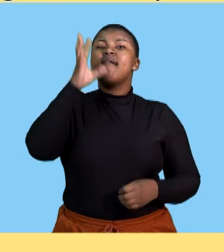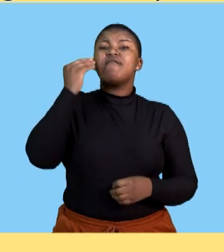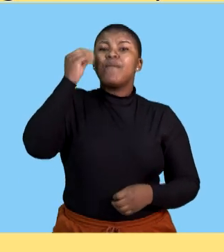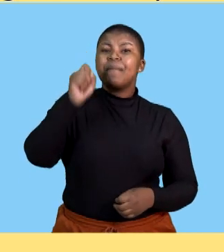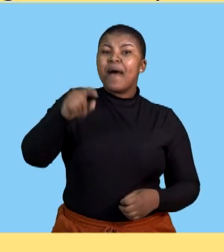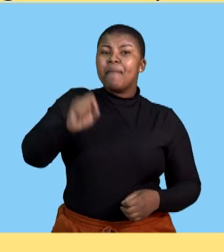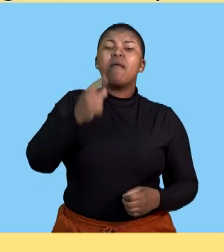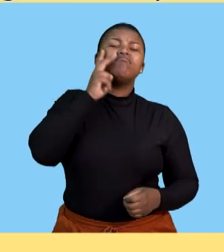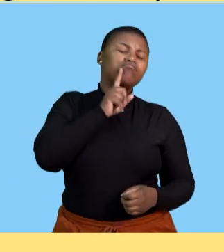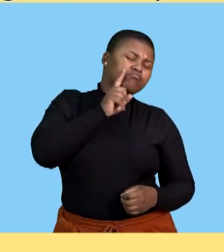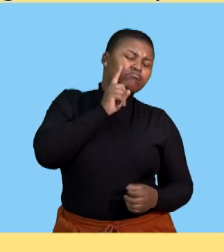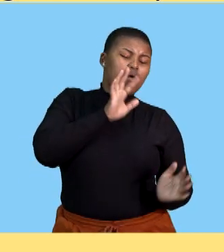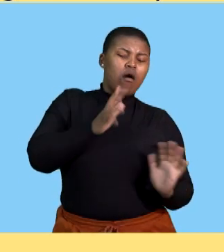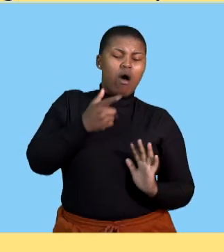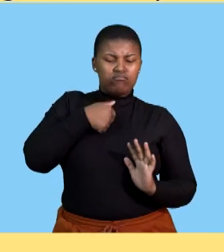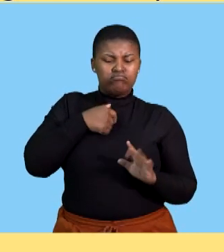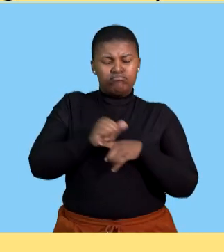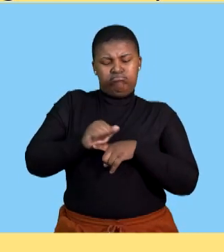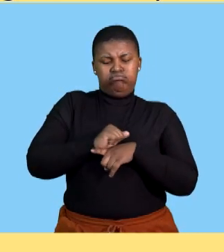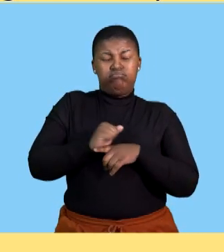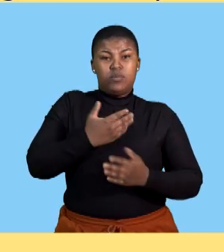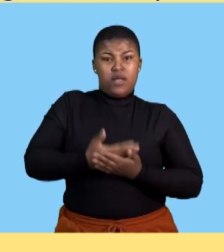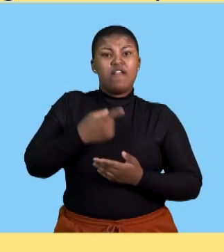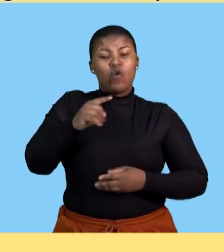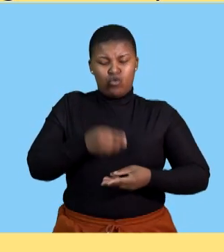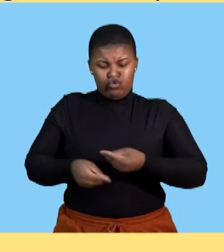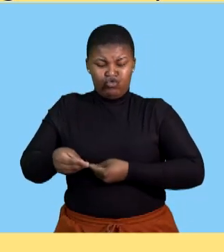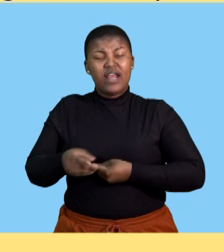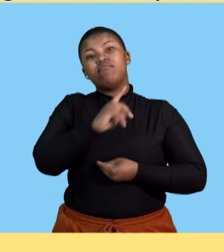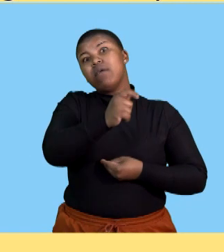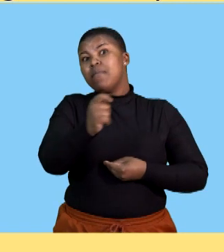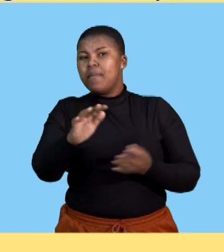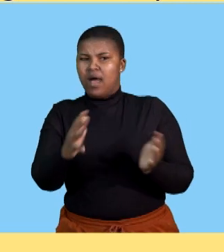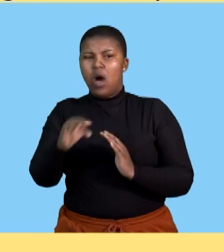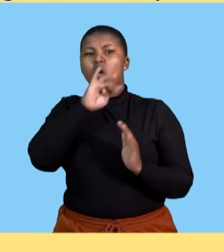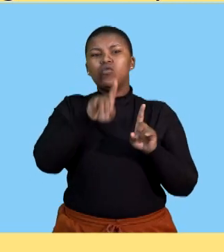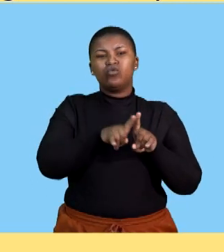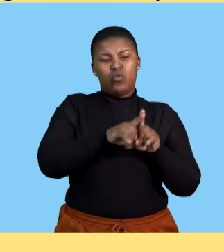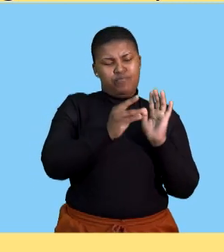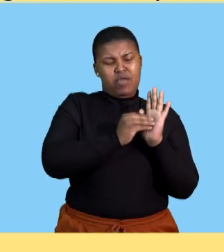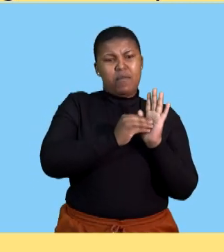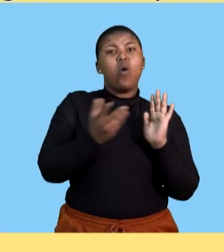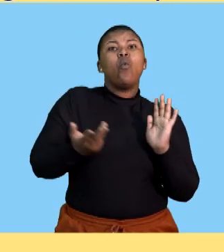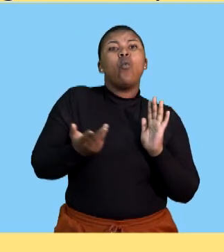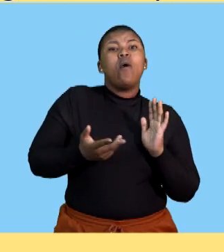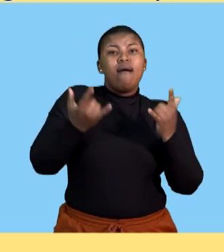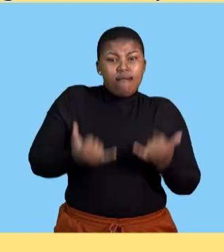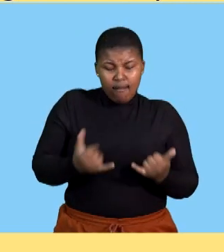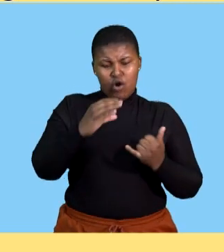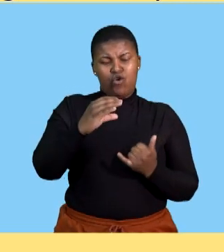to take this information and see how we can prepare trade and other payables and record it under our